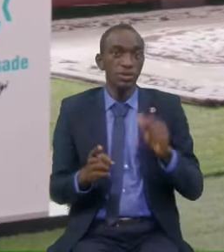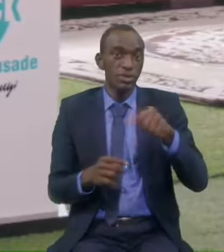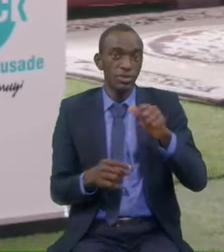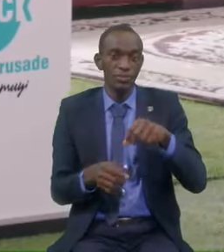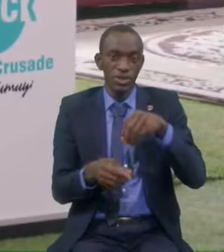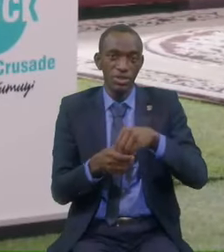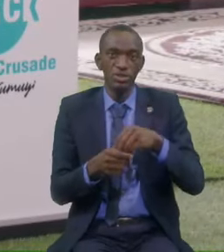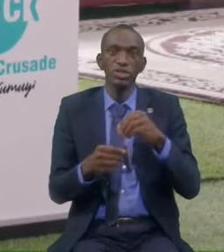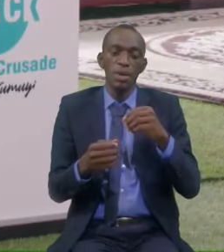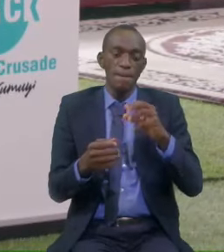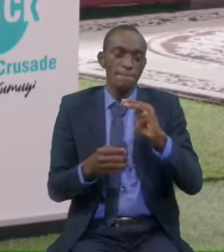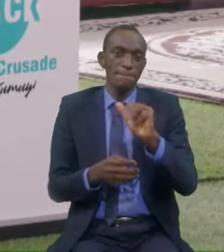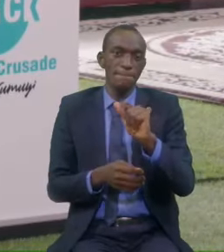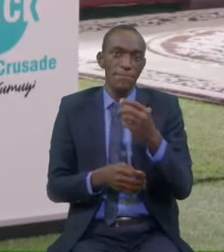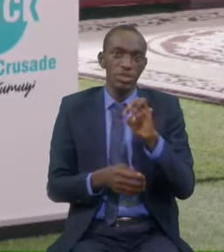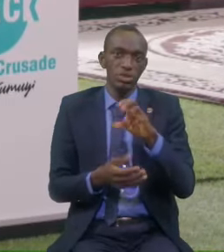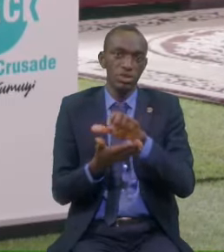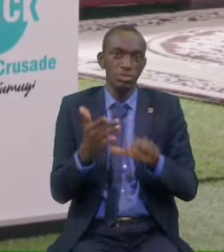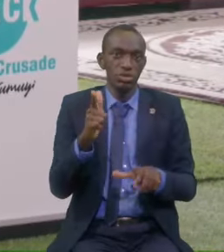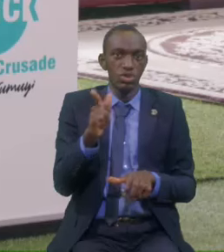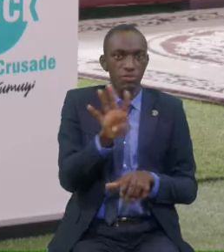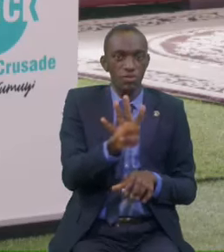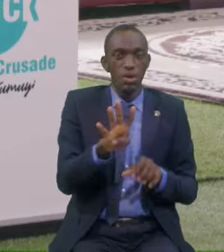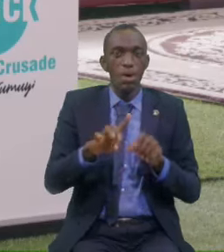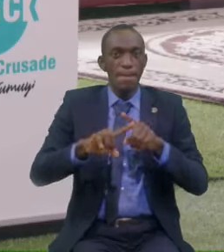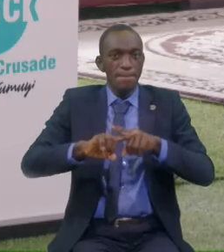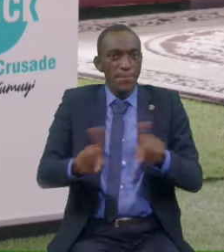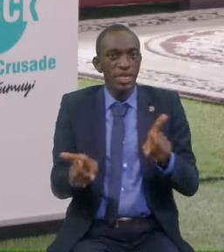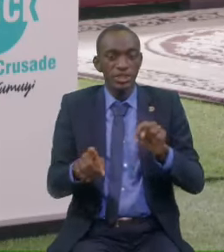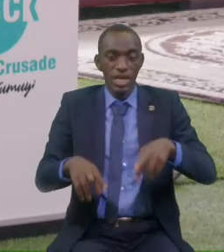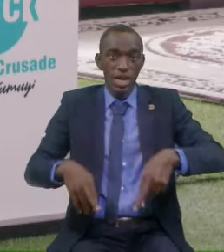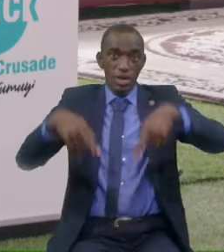the rapture will take place. They didn't know that